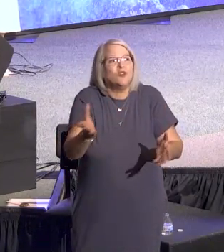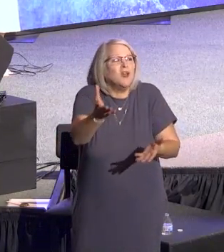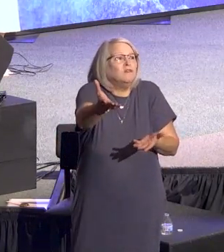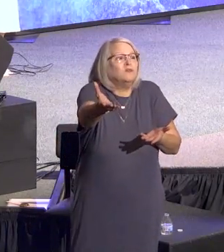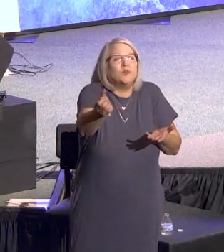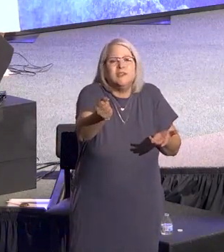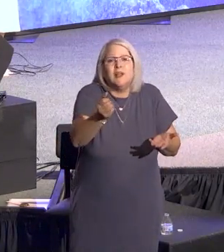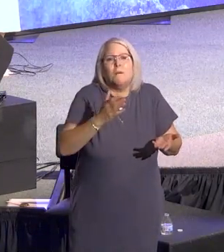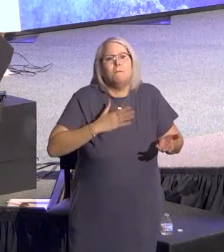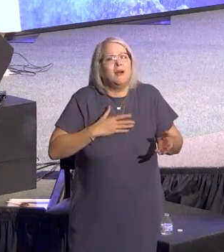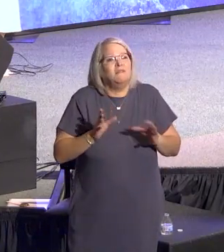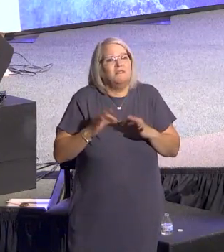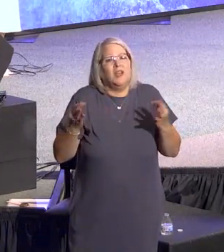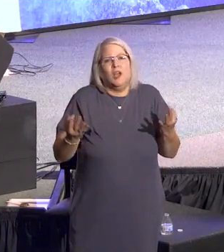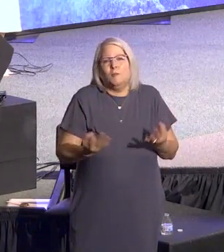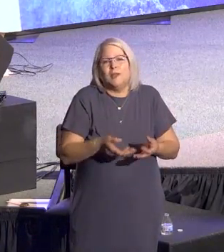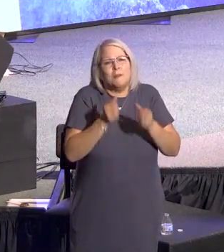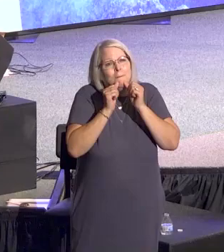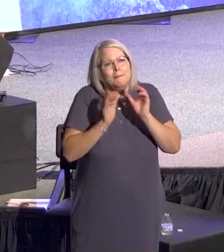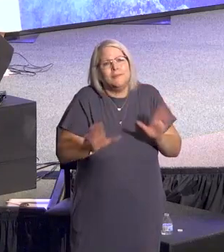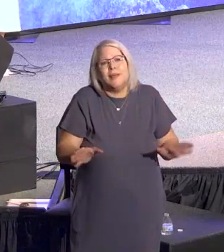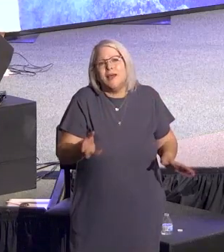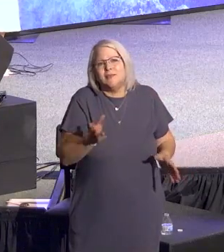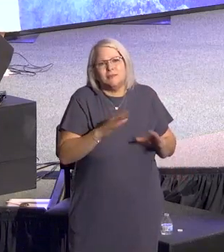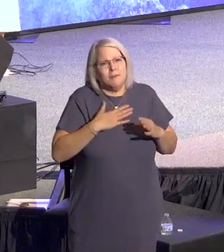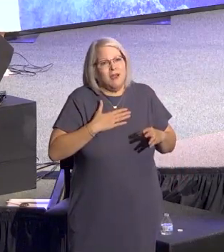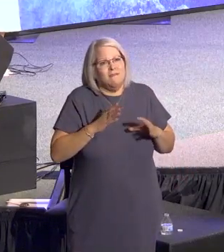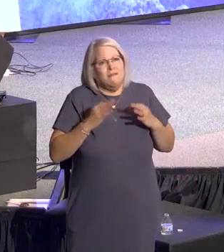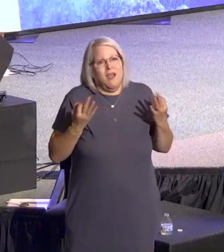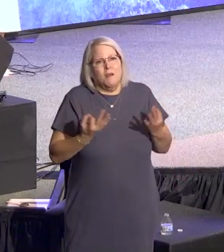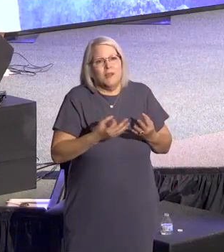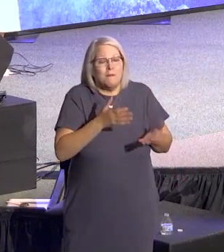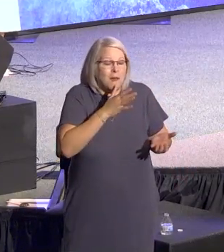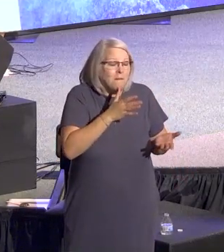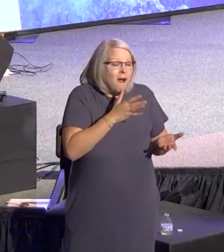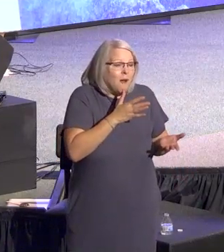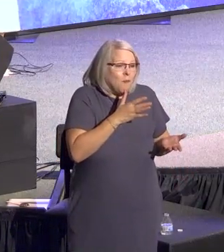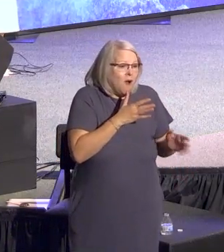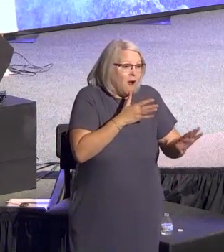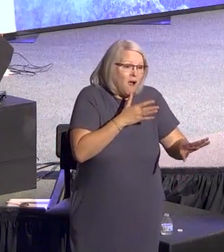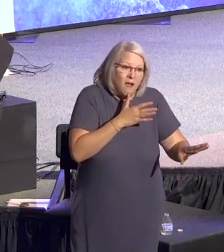family and have really blessed us. And my mom,